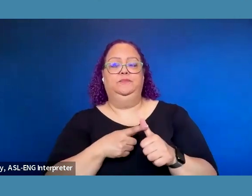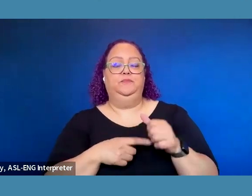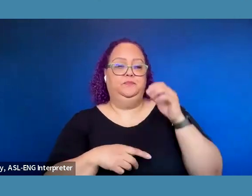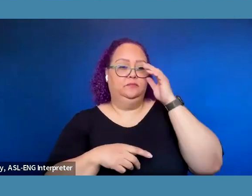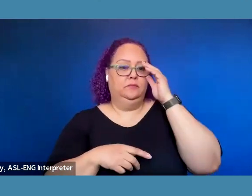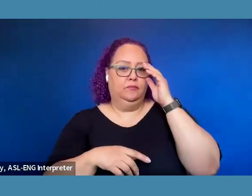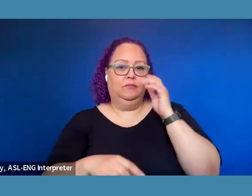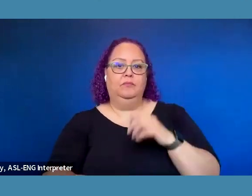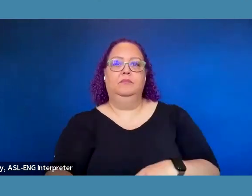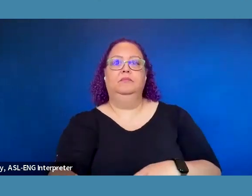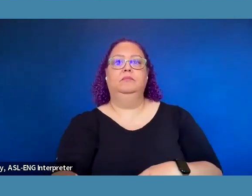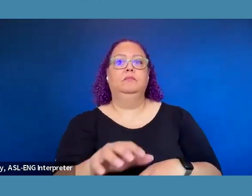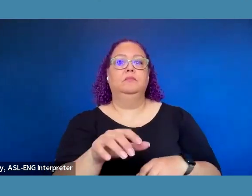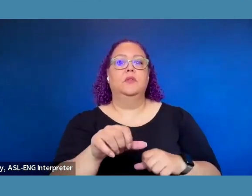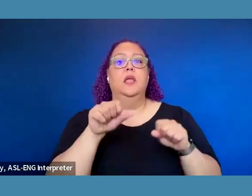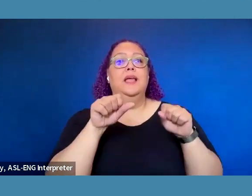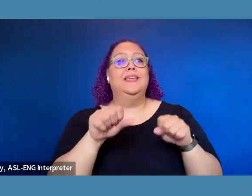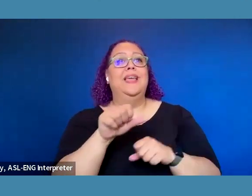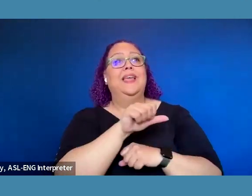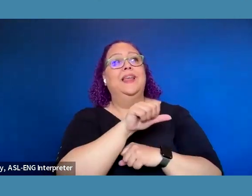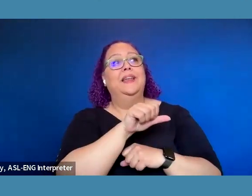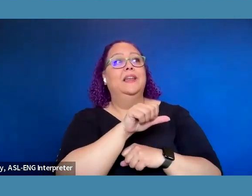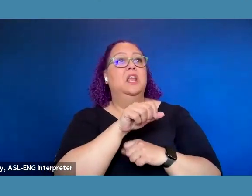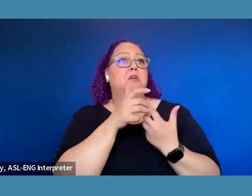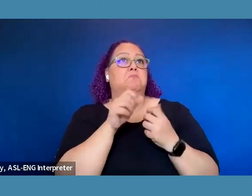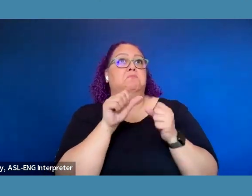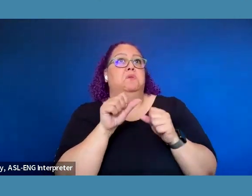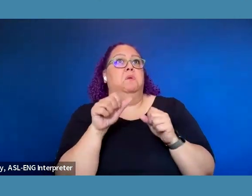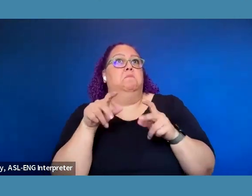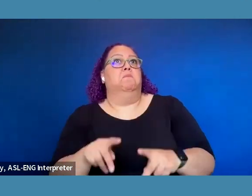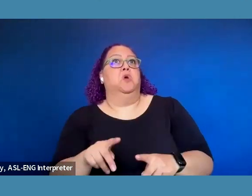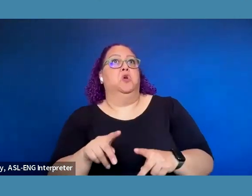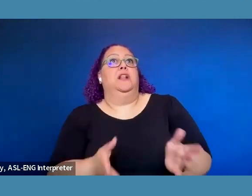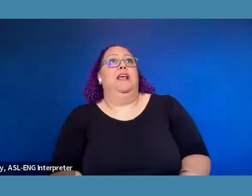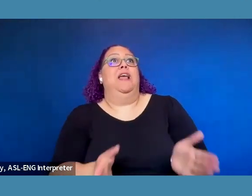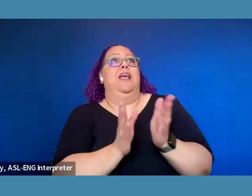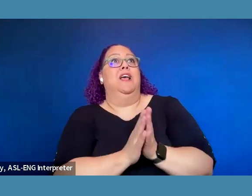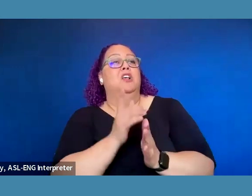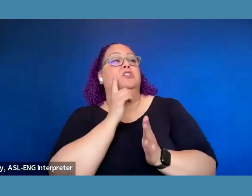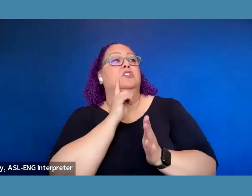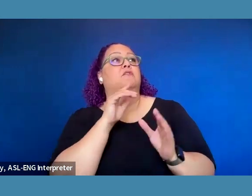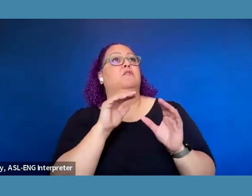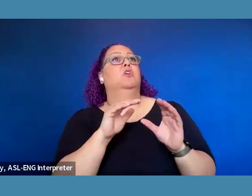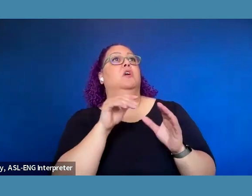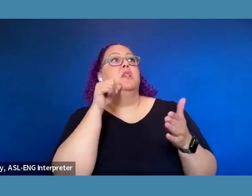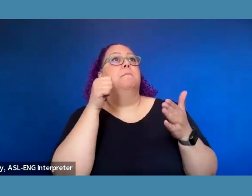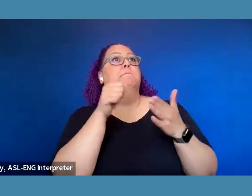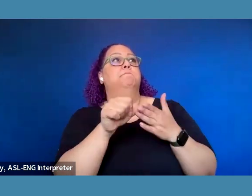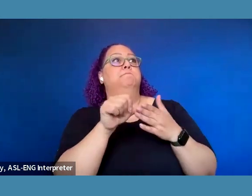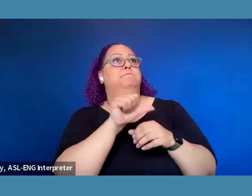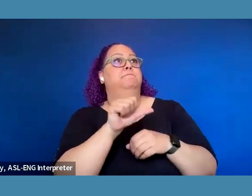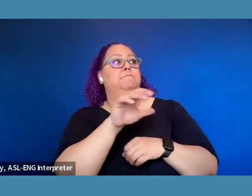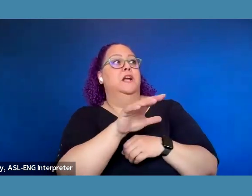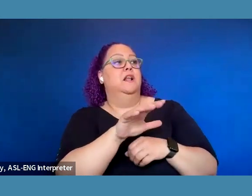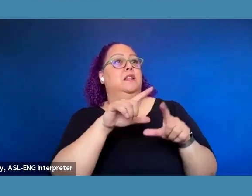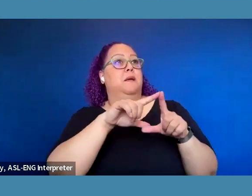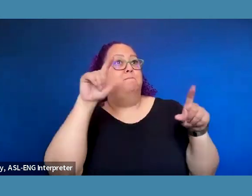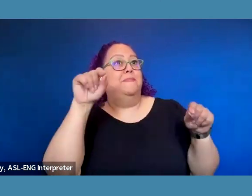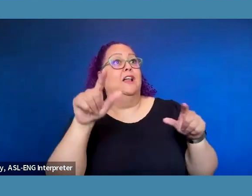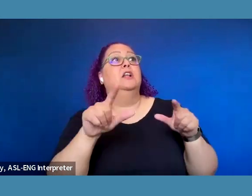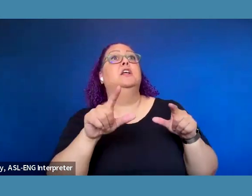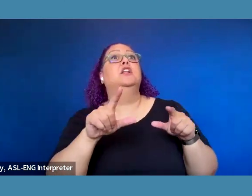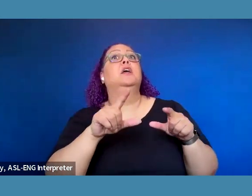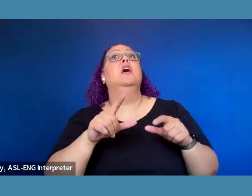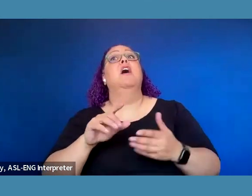a person ask for a mail-in ballot and then take the ballot or take their ballot in person to